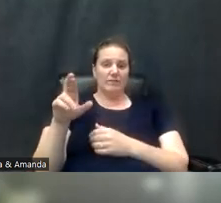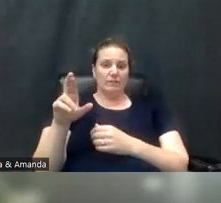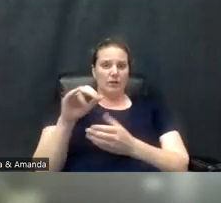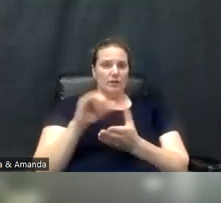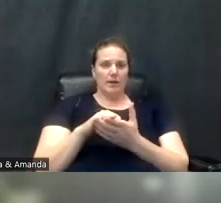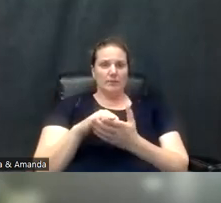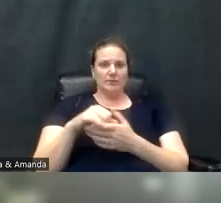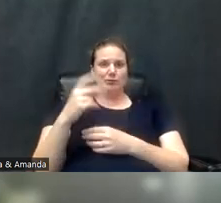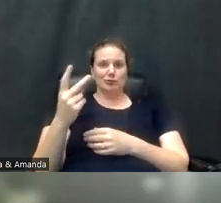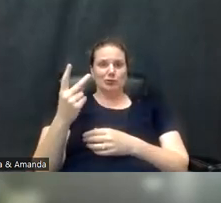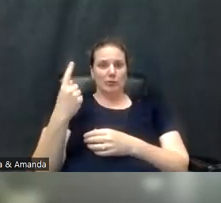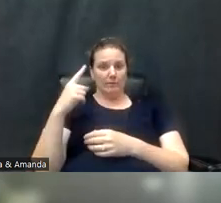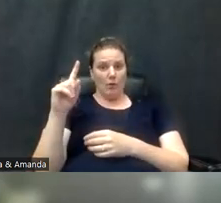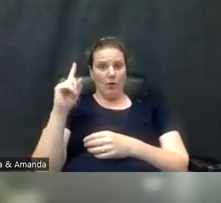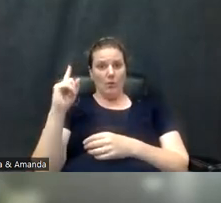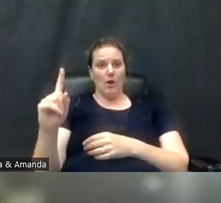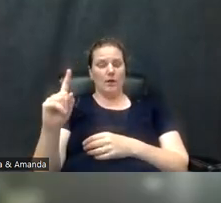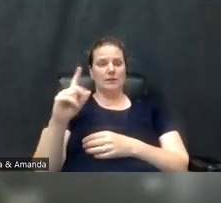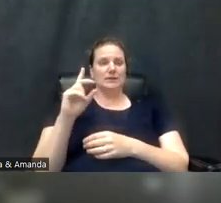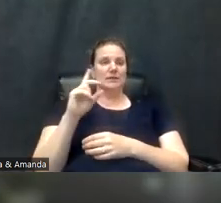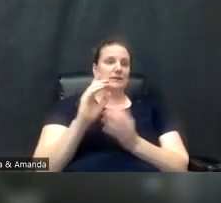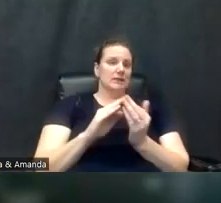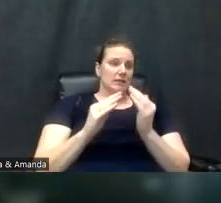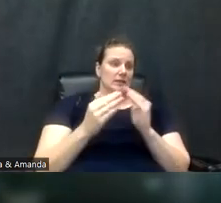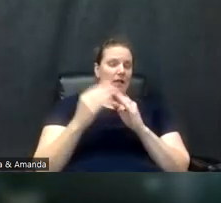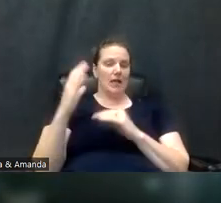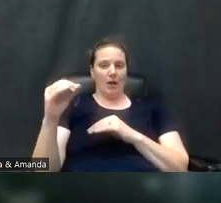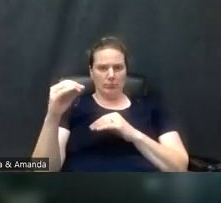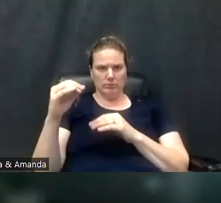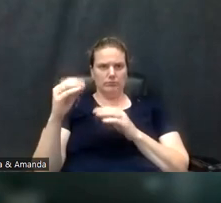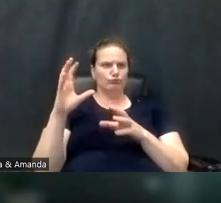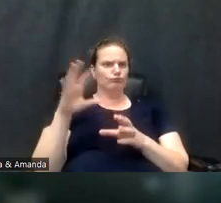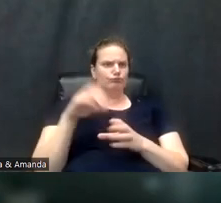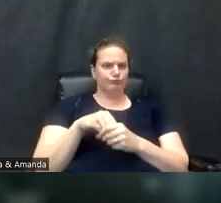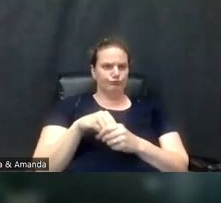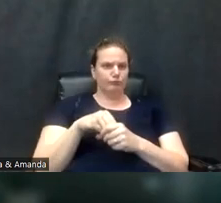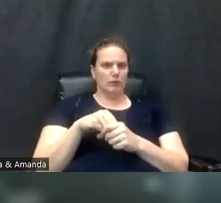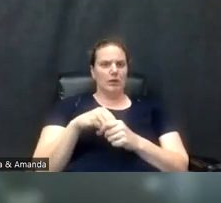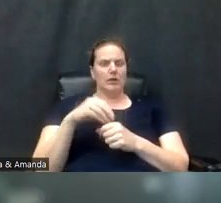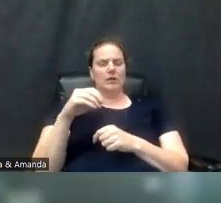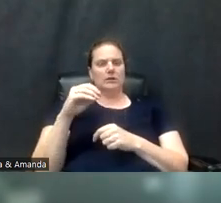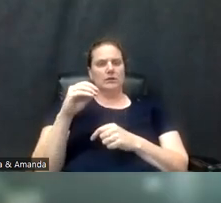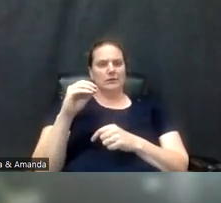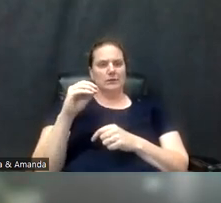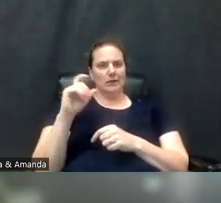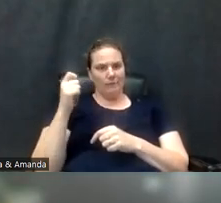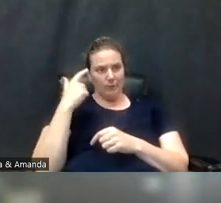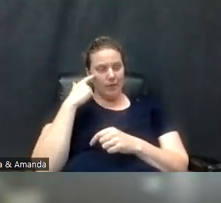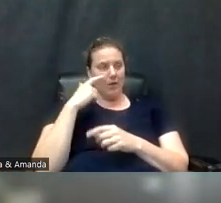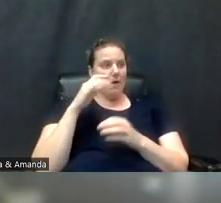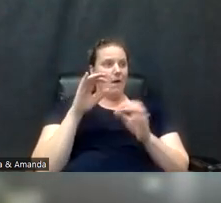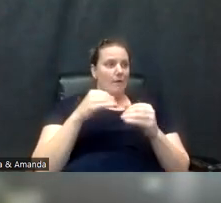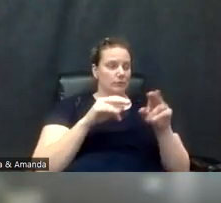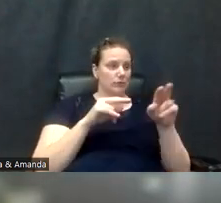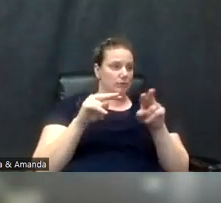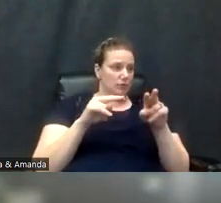a twofer because since the city and county is a consolidated government, this Office of Independent Monitor oversees both the